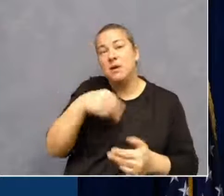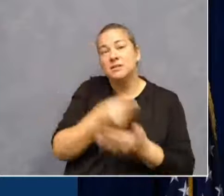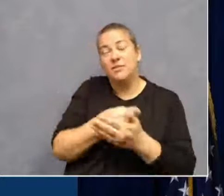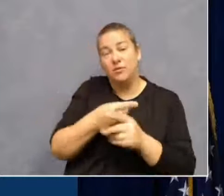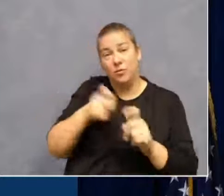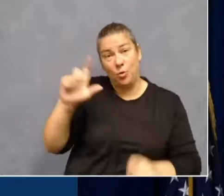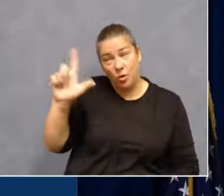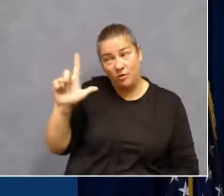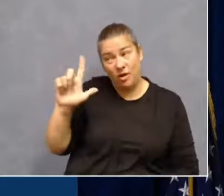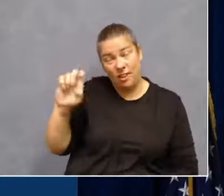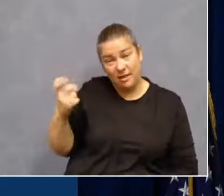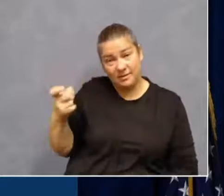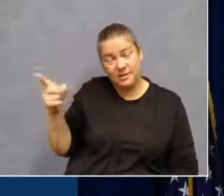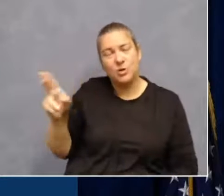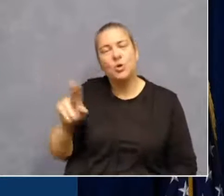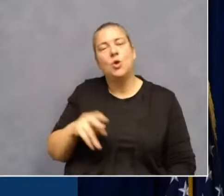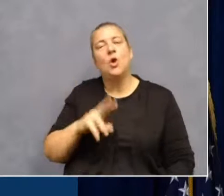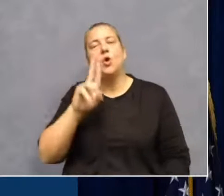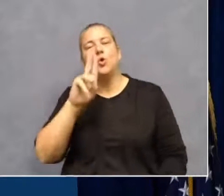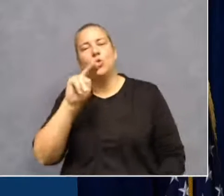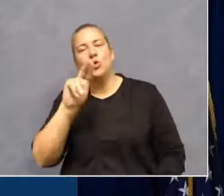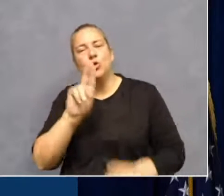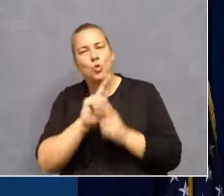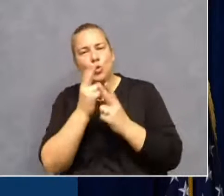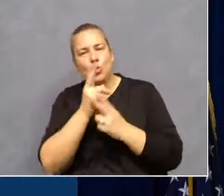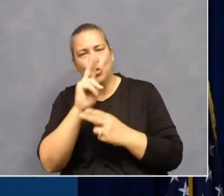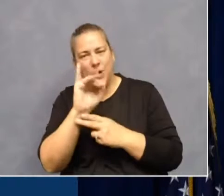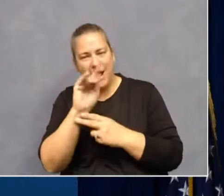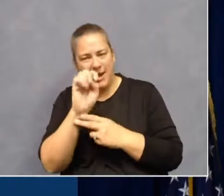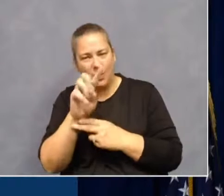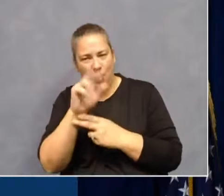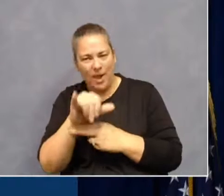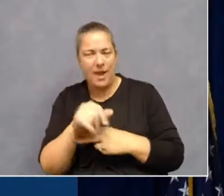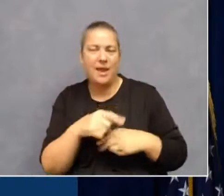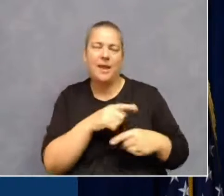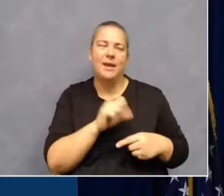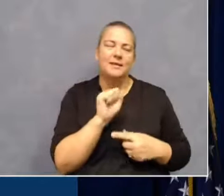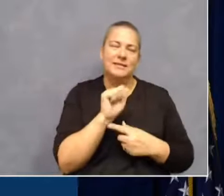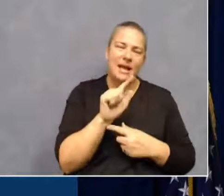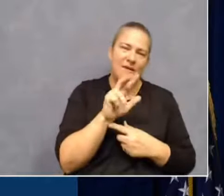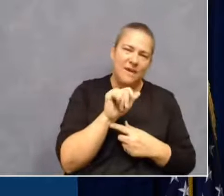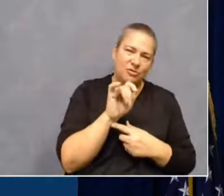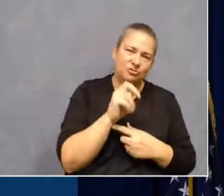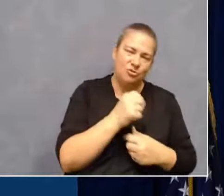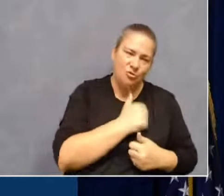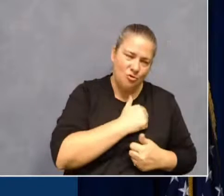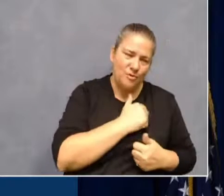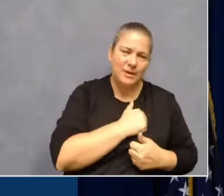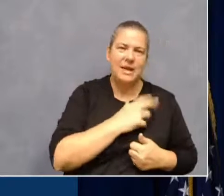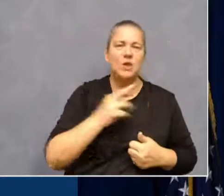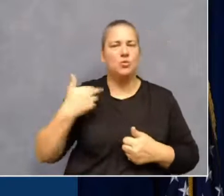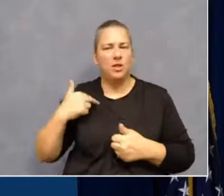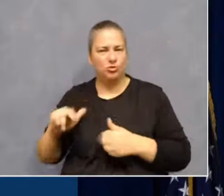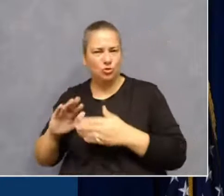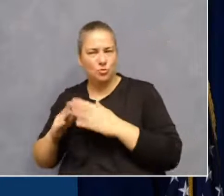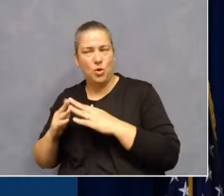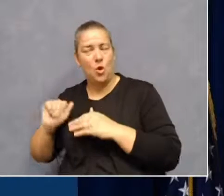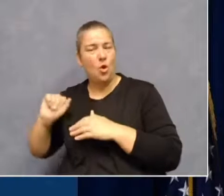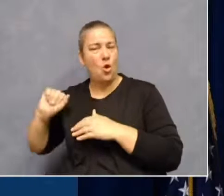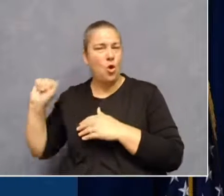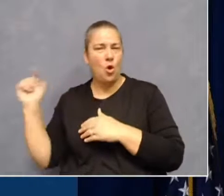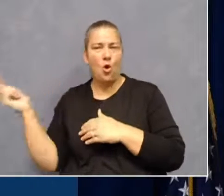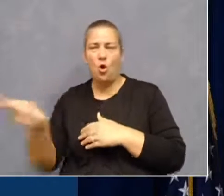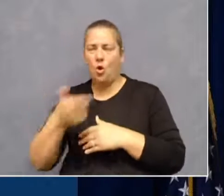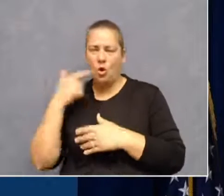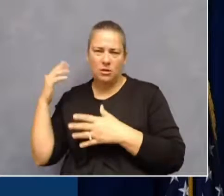the United Way of Kentucky, LIHEAP, the Salvation Army, and our religious communities who are all providing help